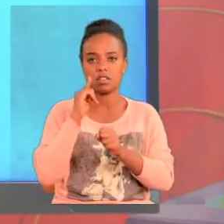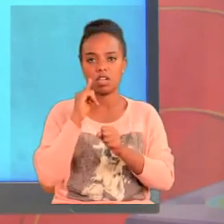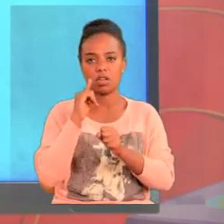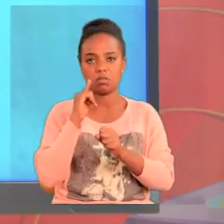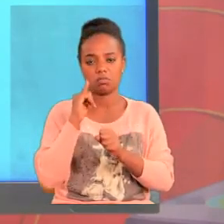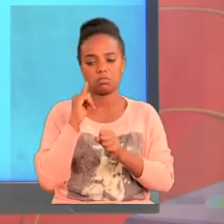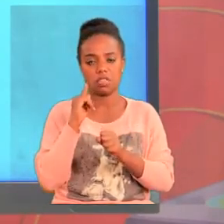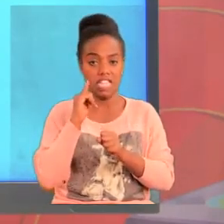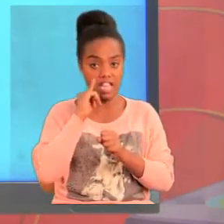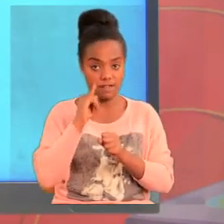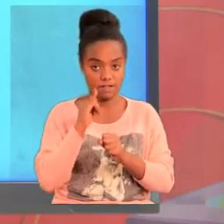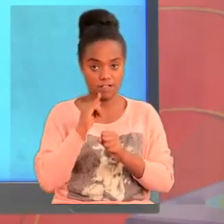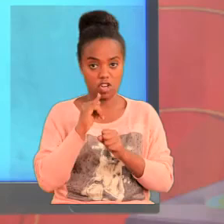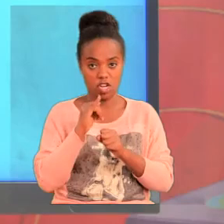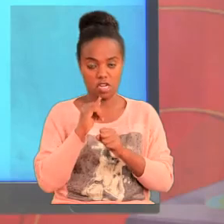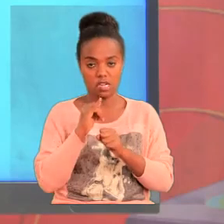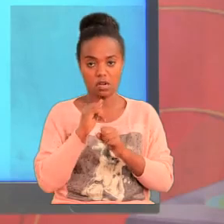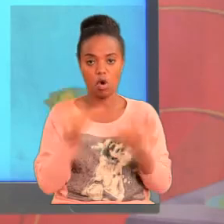semi-annually.